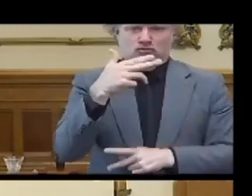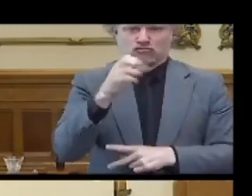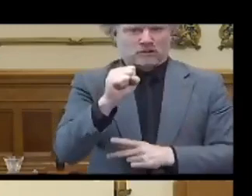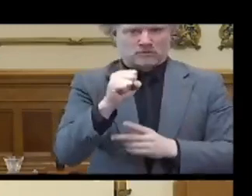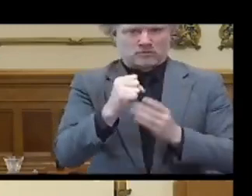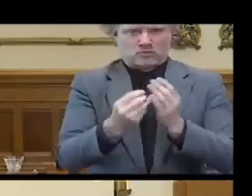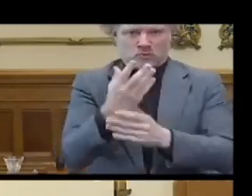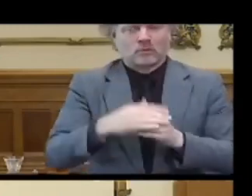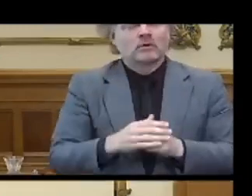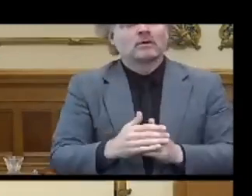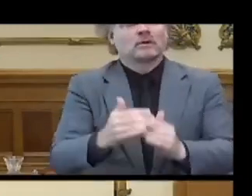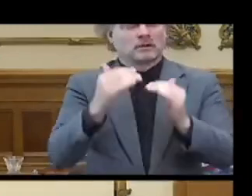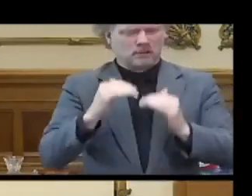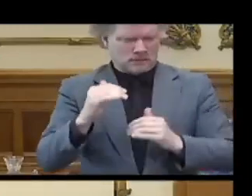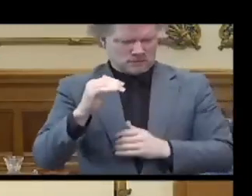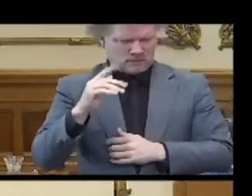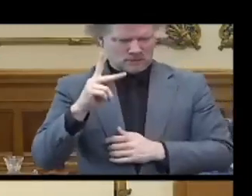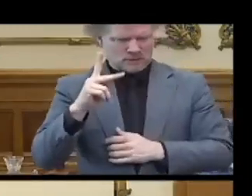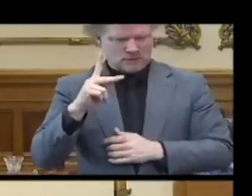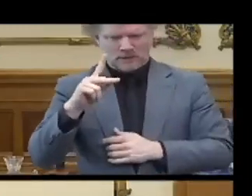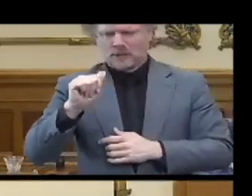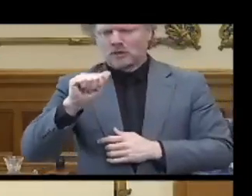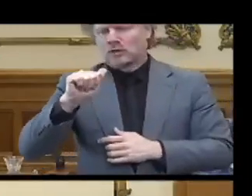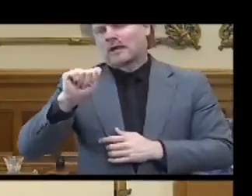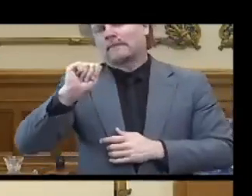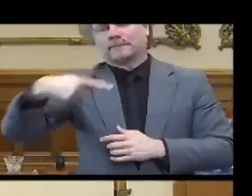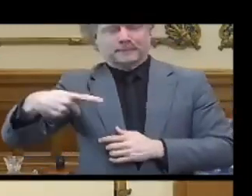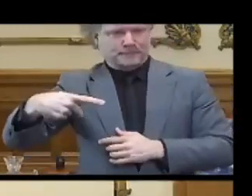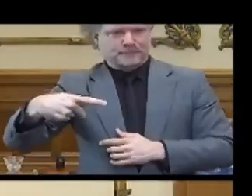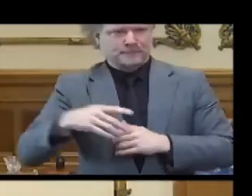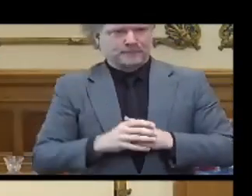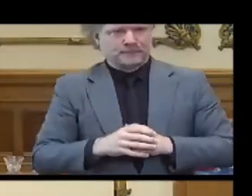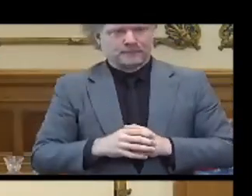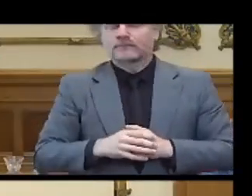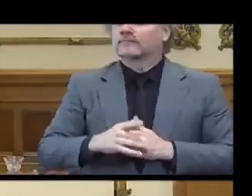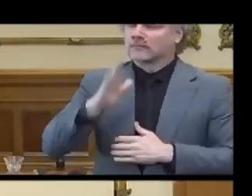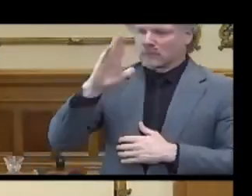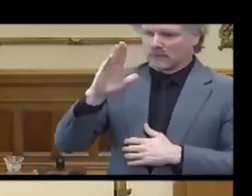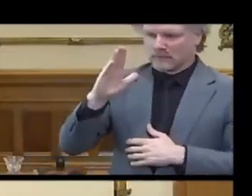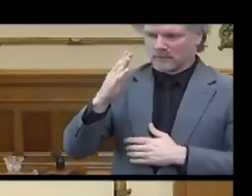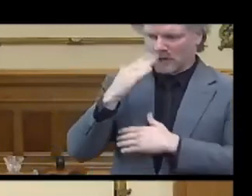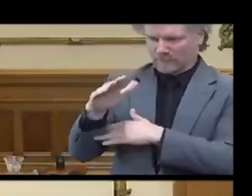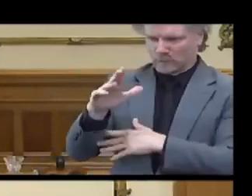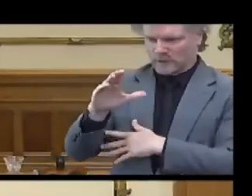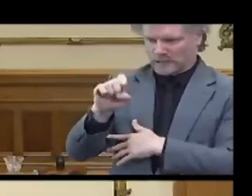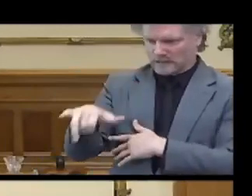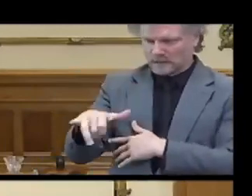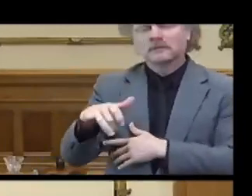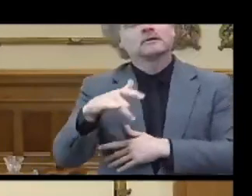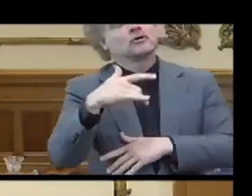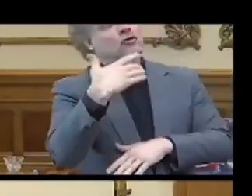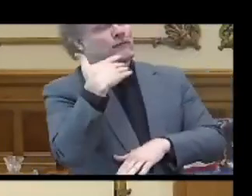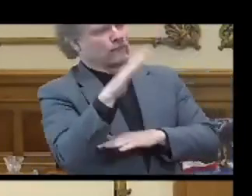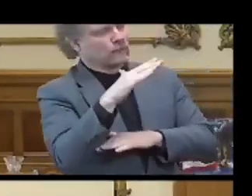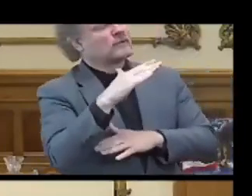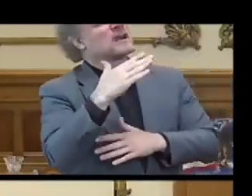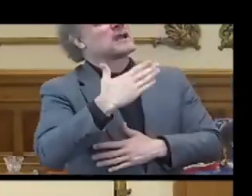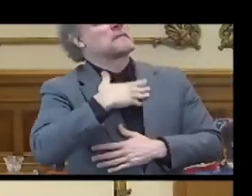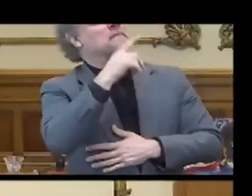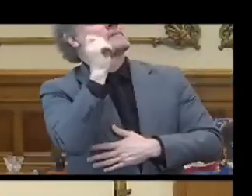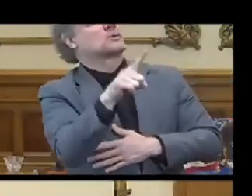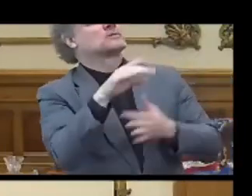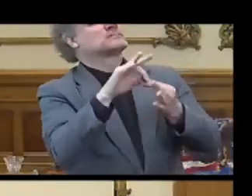Casey Smith, The Associated Press. Good afternoon, Casey. Hi, good afternoon. I have a question